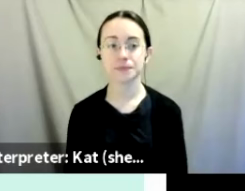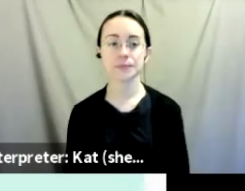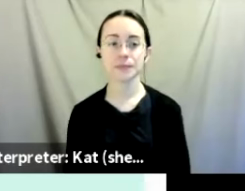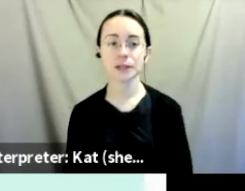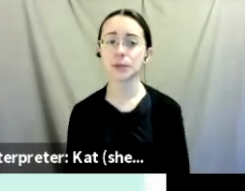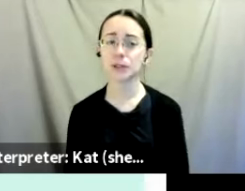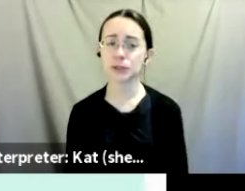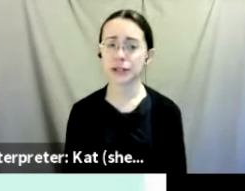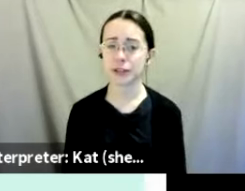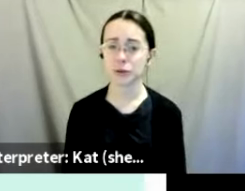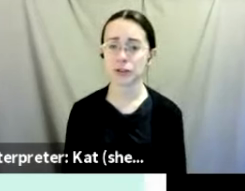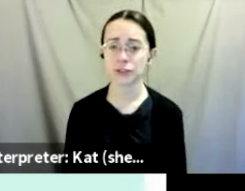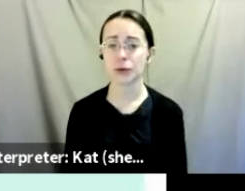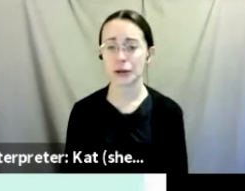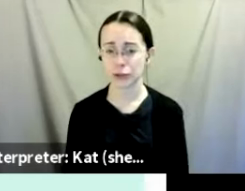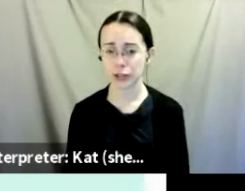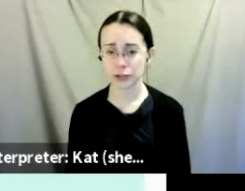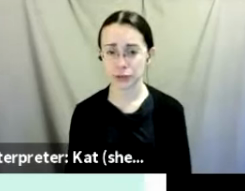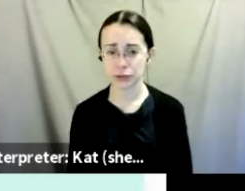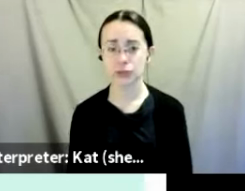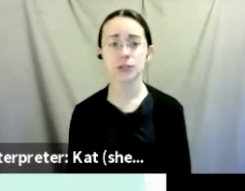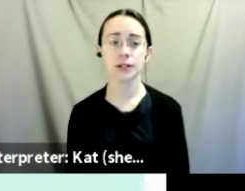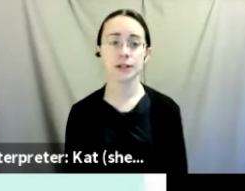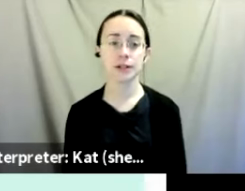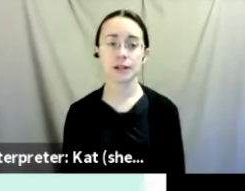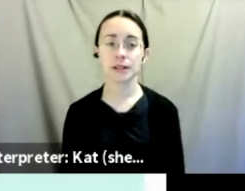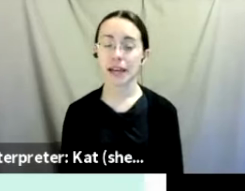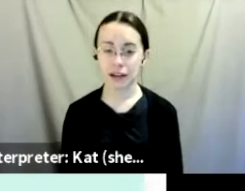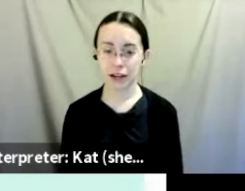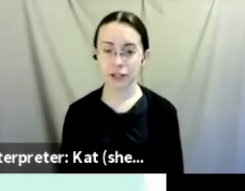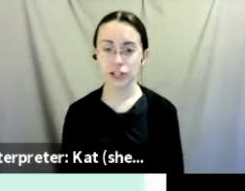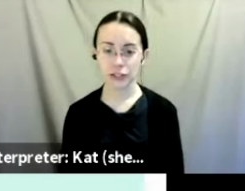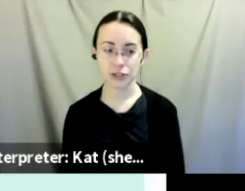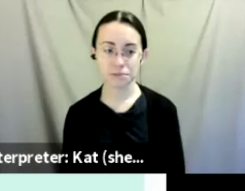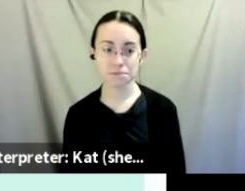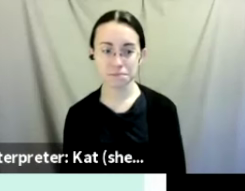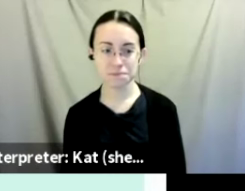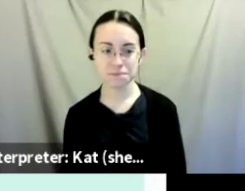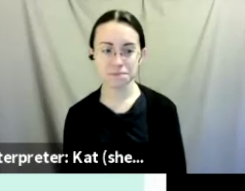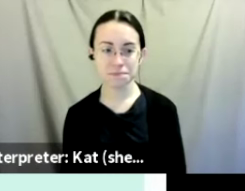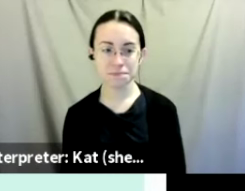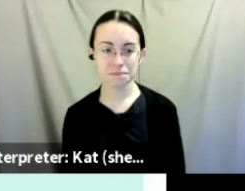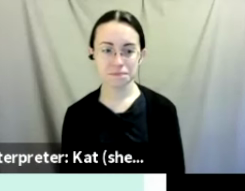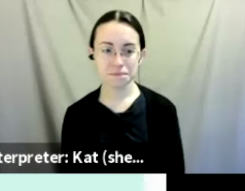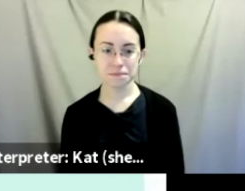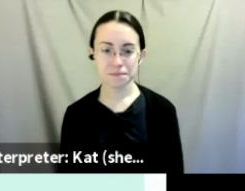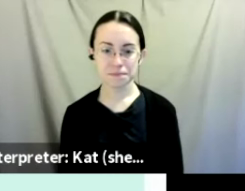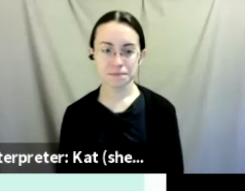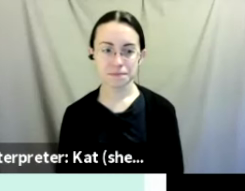white. The majority of them were also around 30 years old. They had higher education.